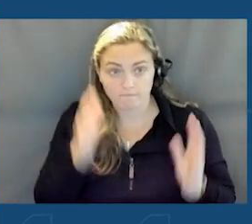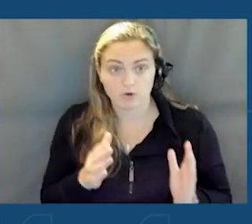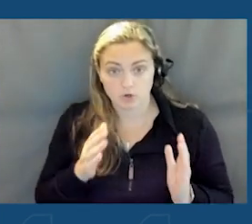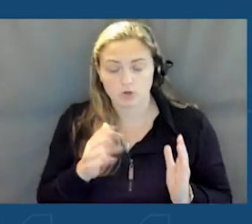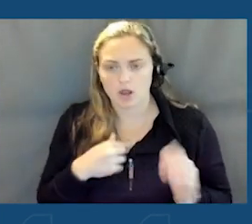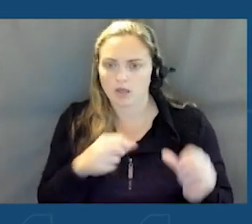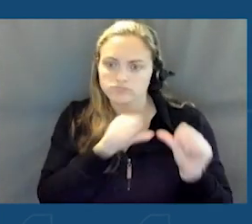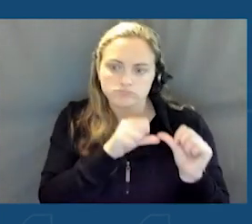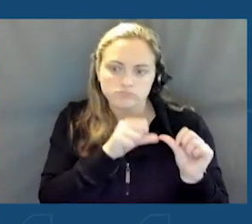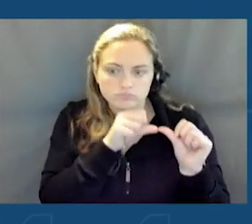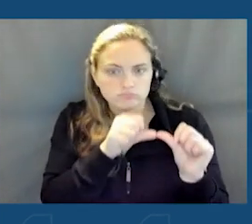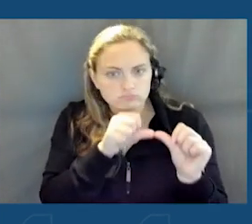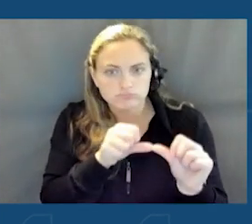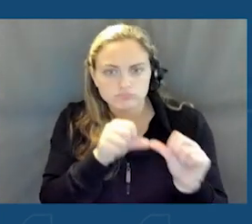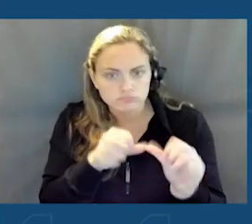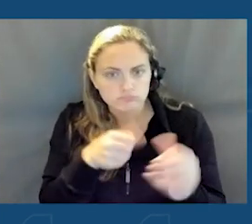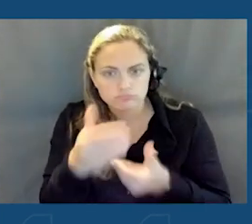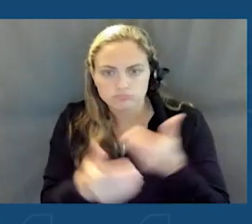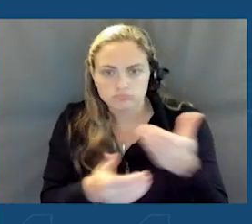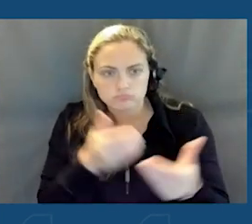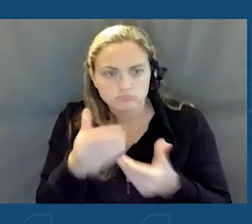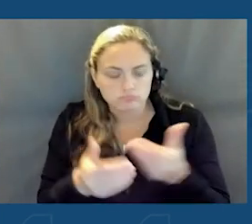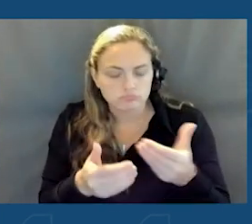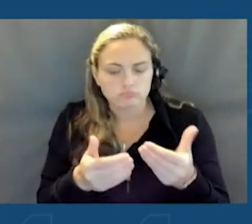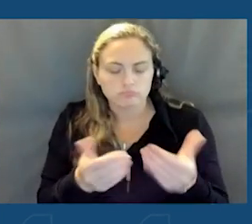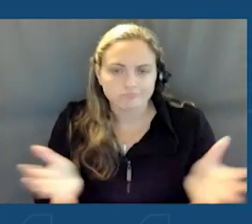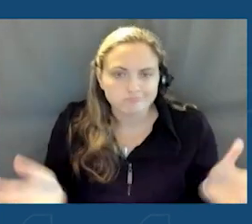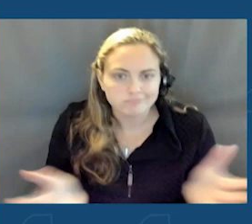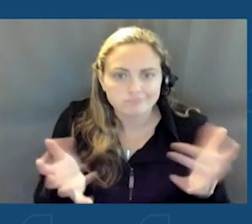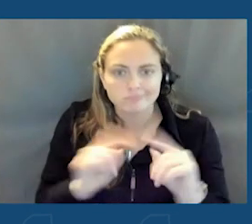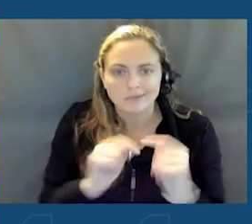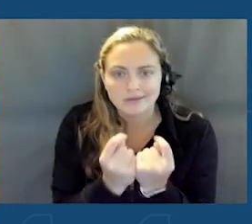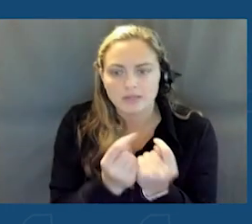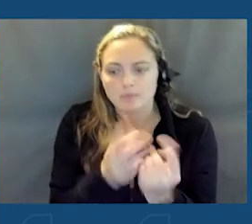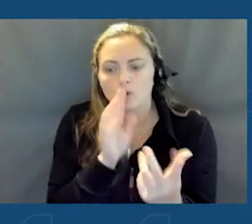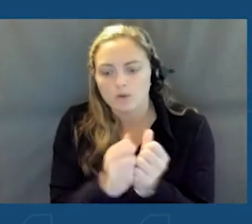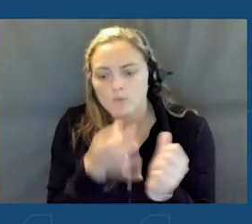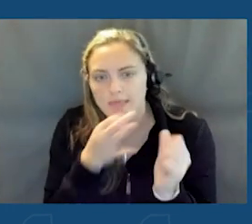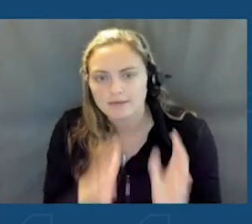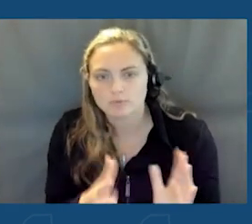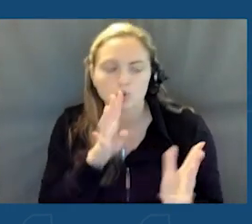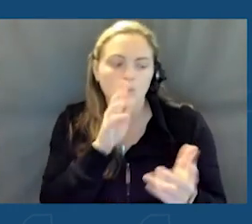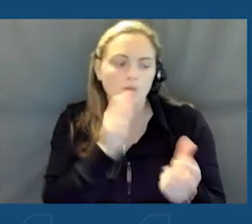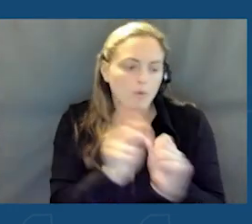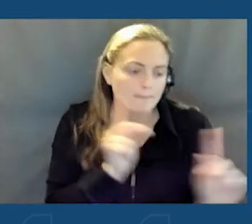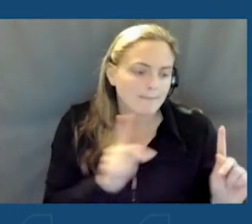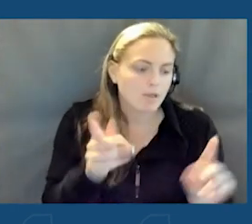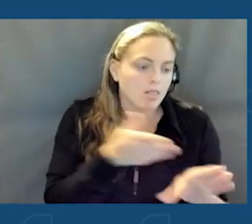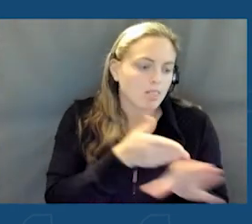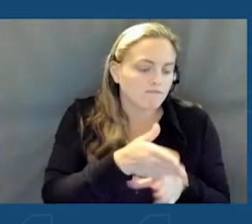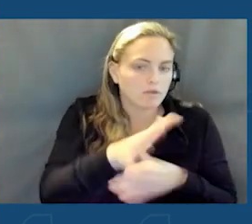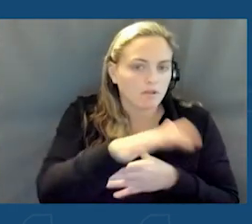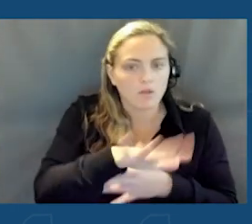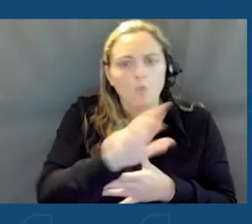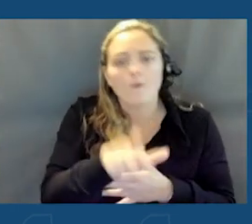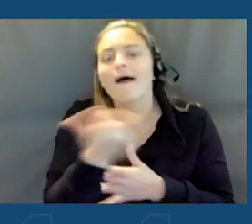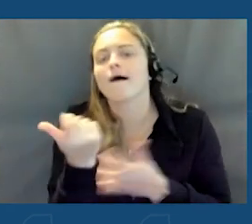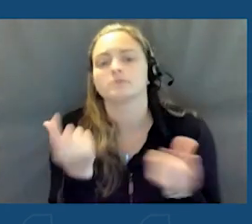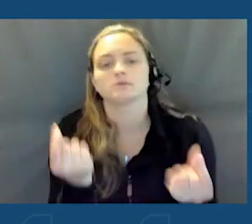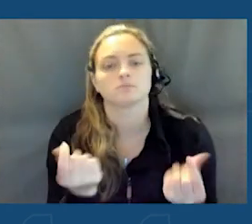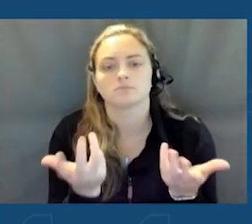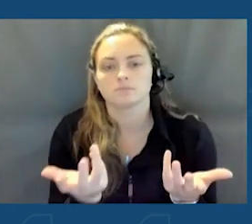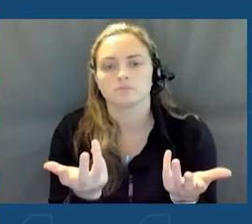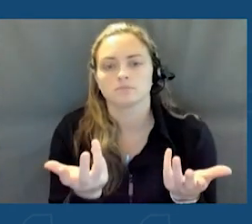constantly pushing my team, talking to experts, talking to people in the field. What else can we be doing at the